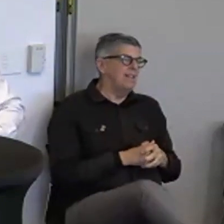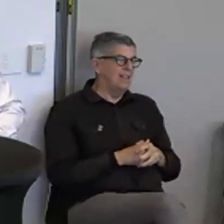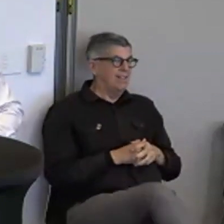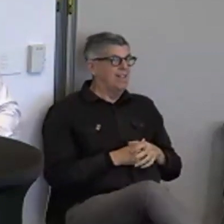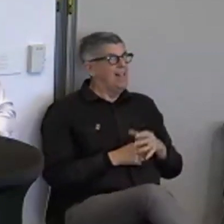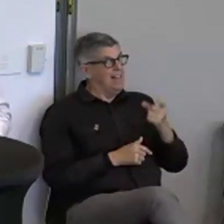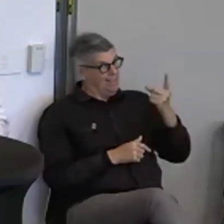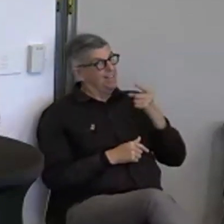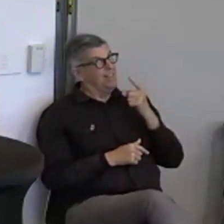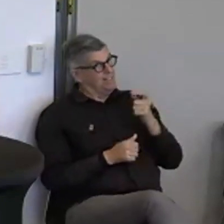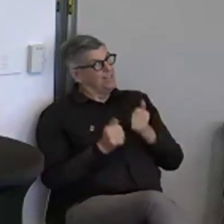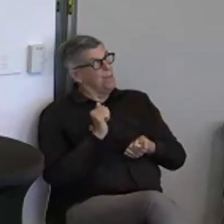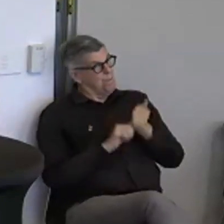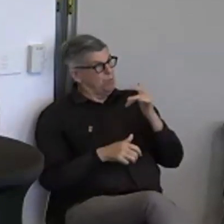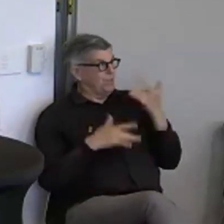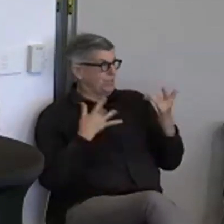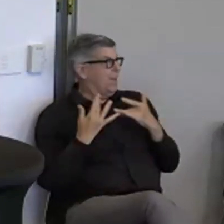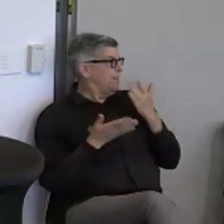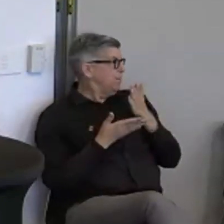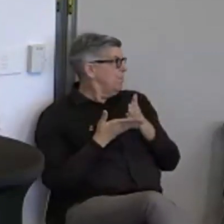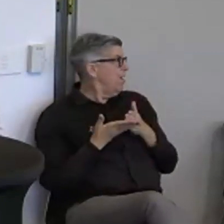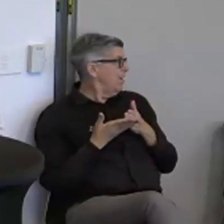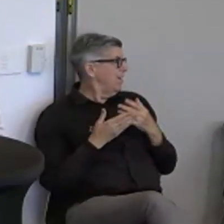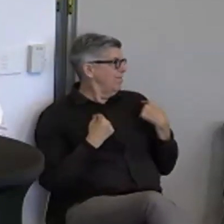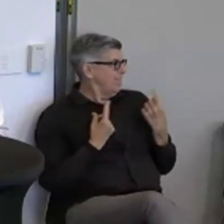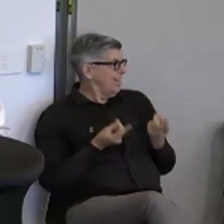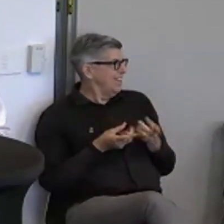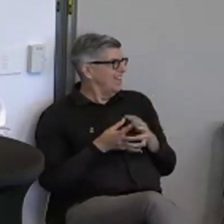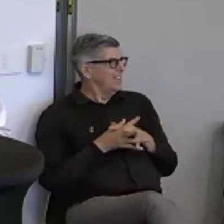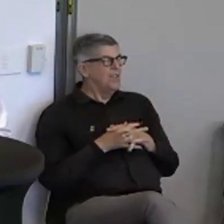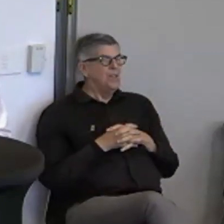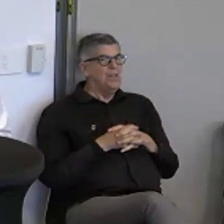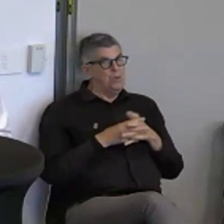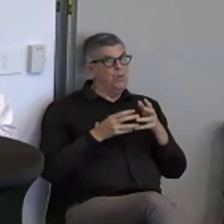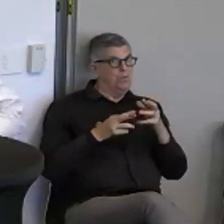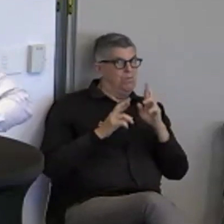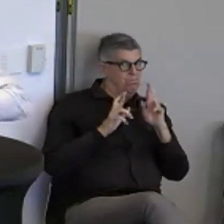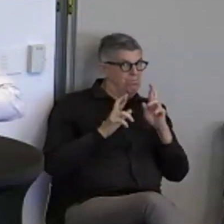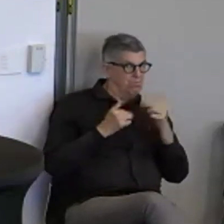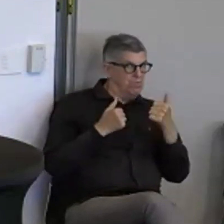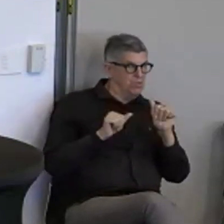part. I don't know. I don't know if I could promise that, but we'll try.